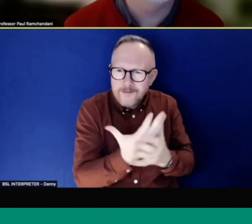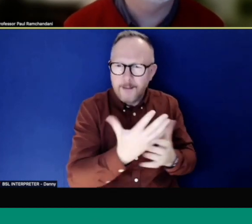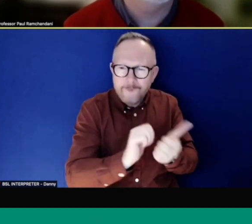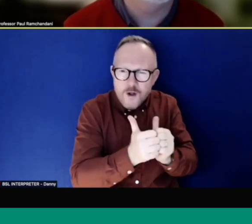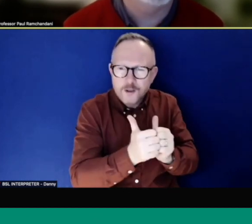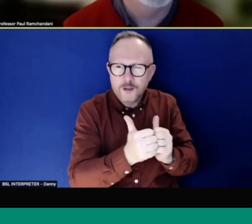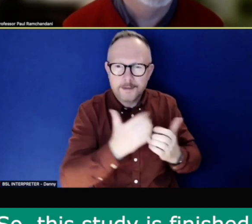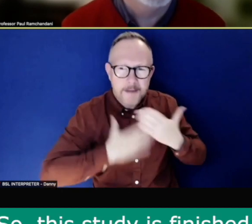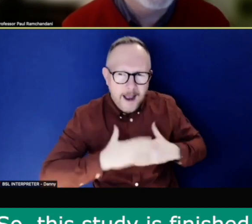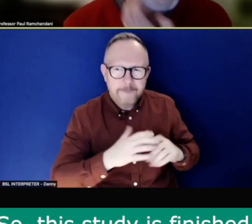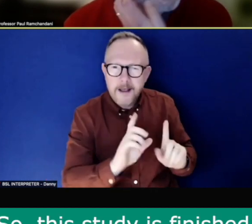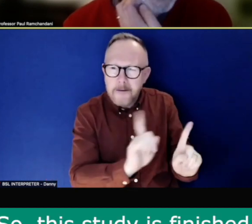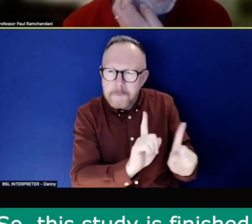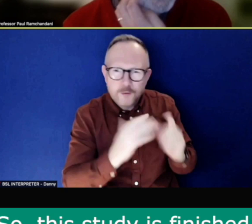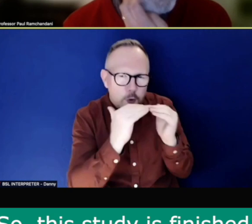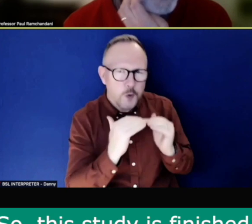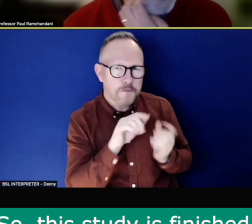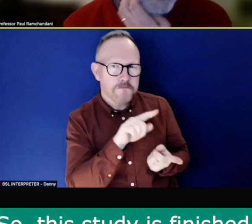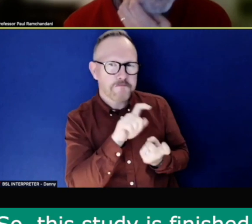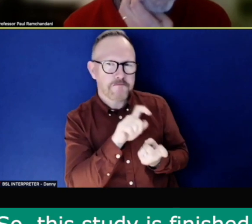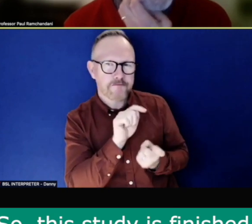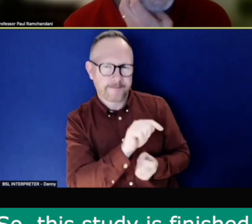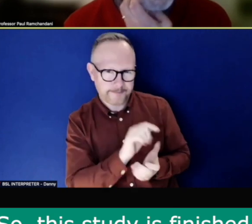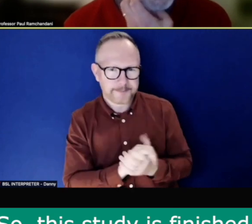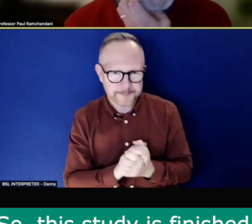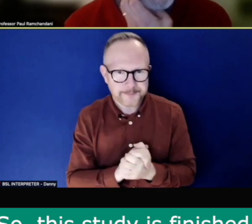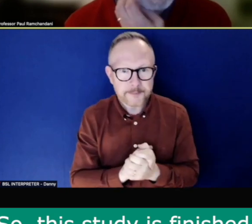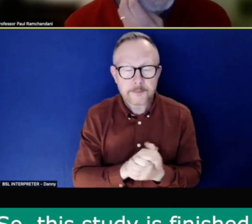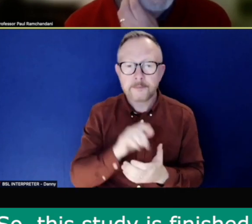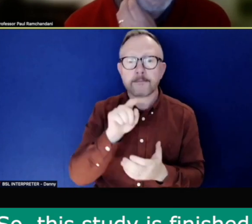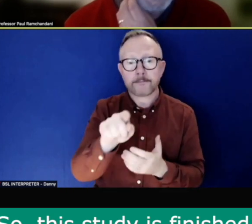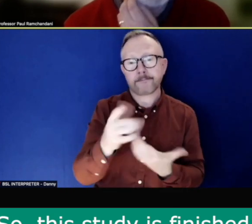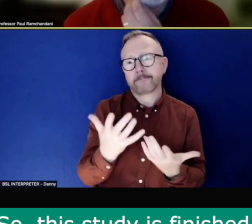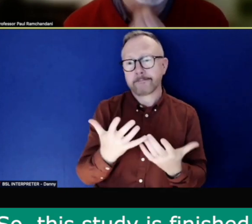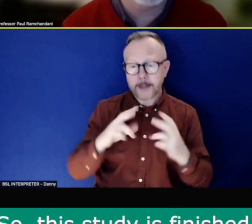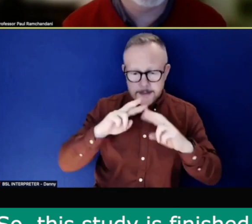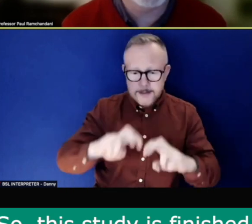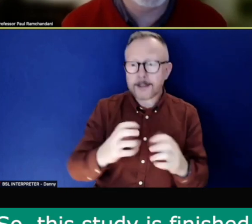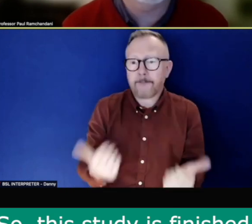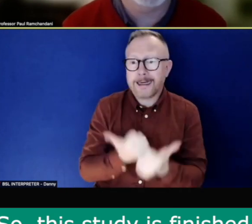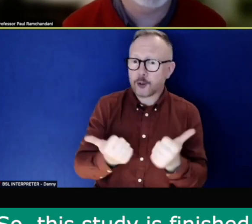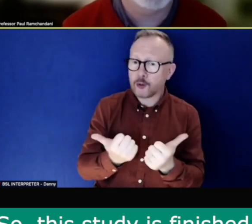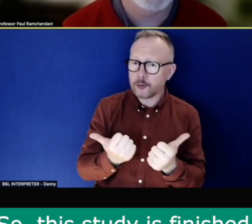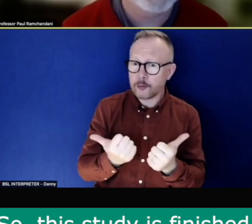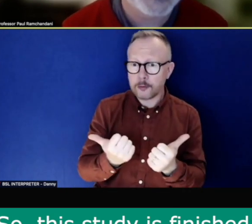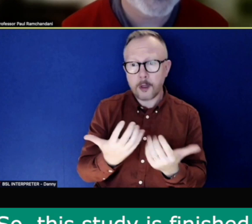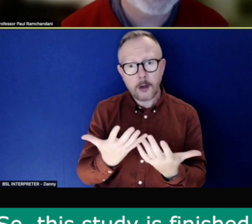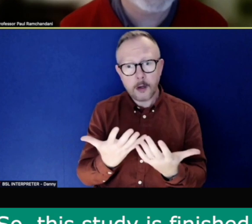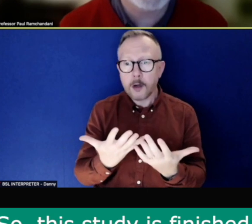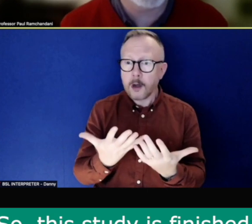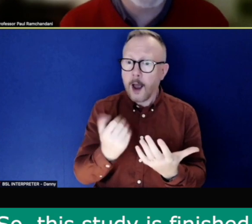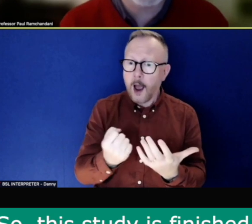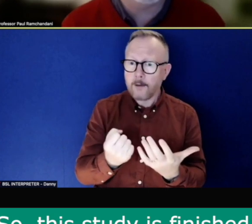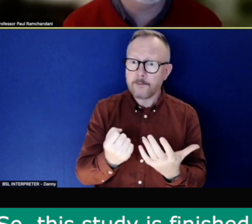please. This is just to show the primary outcome of the study. So this study is finished now. We followed all of these children up. We had about